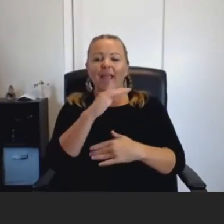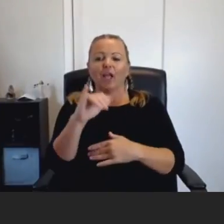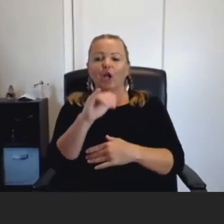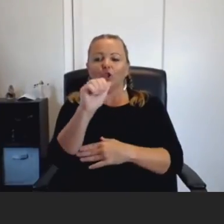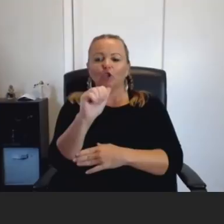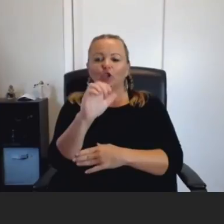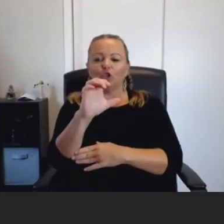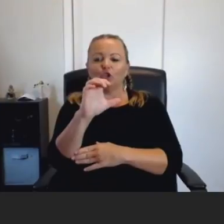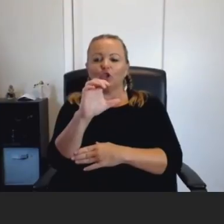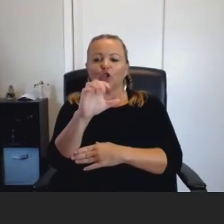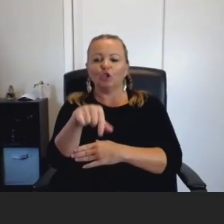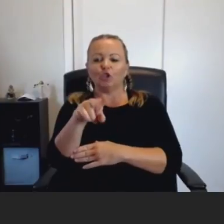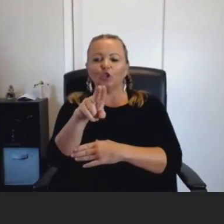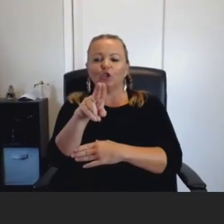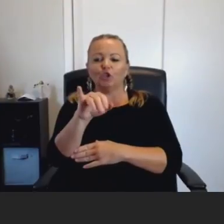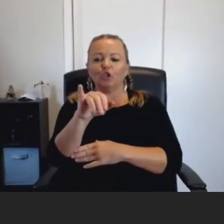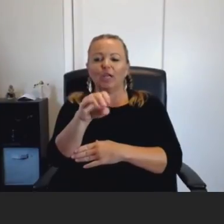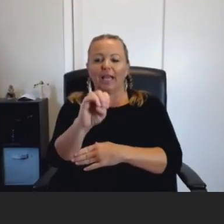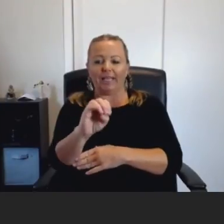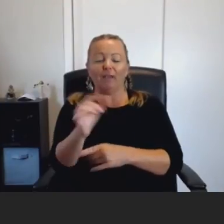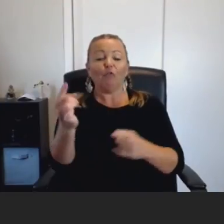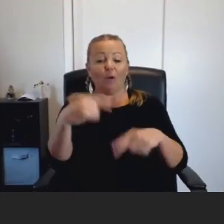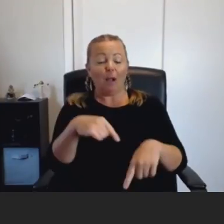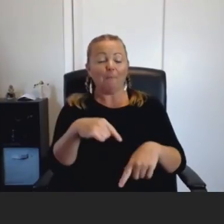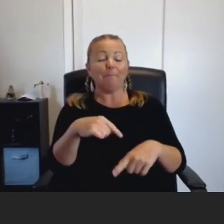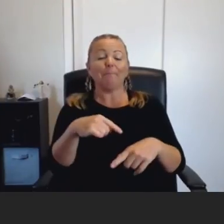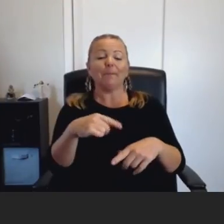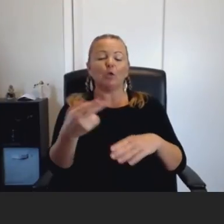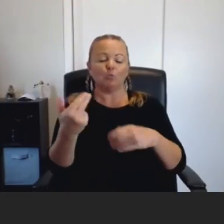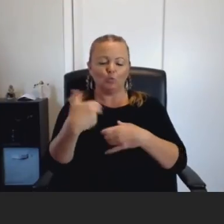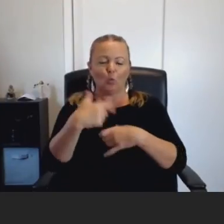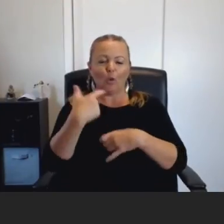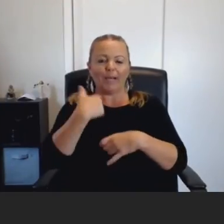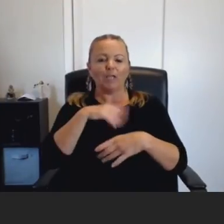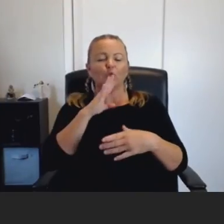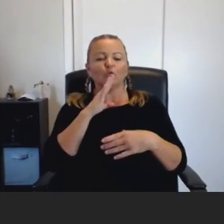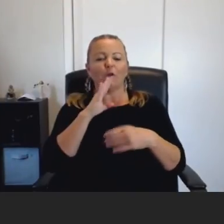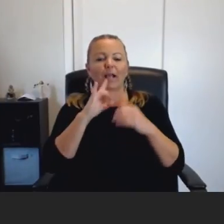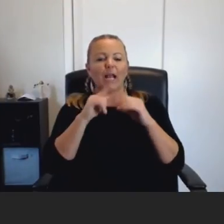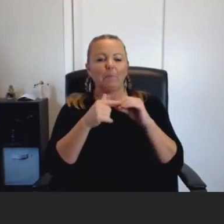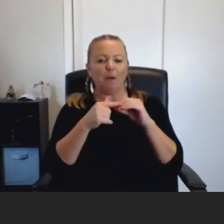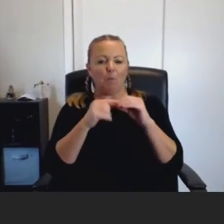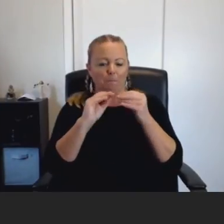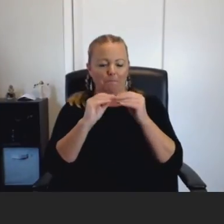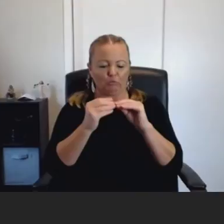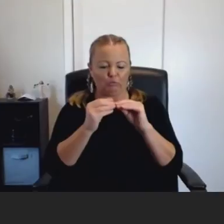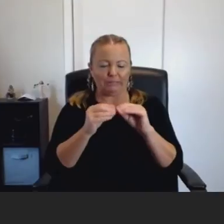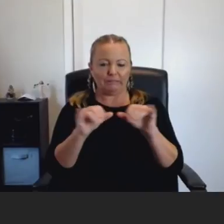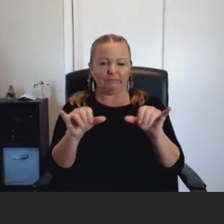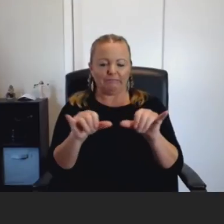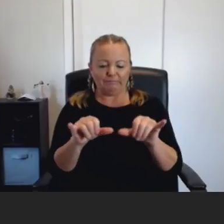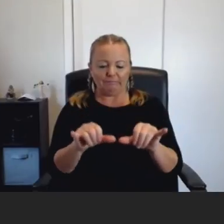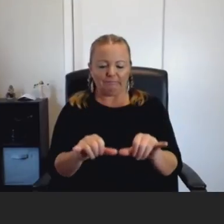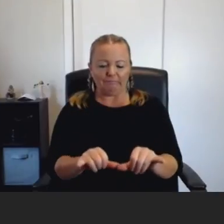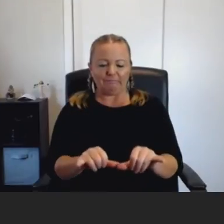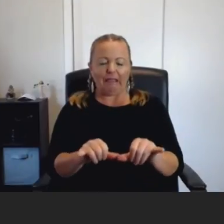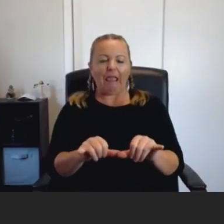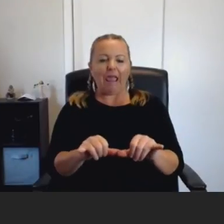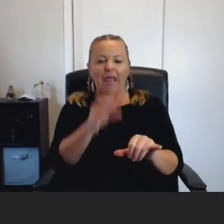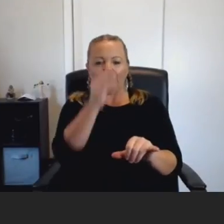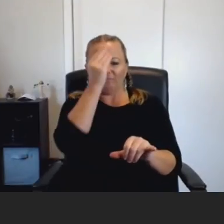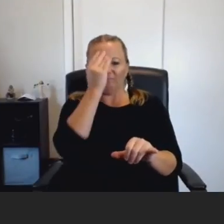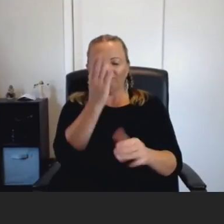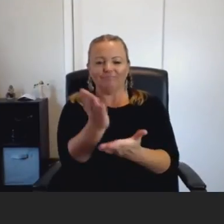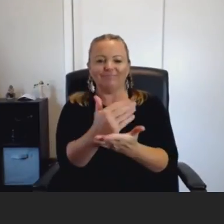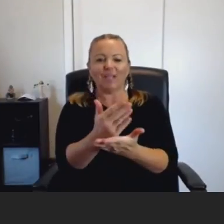for coming on and joining us and giving us an update about our metrics and our data that helps form our compass. I'd like to